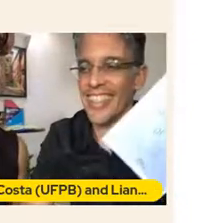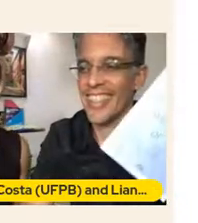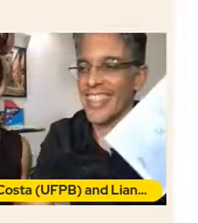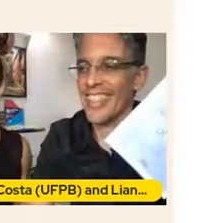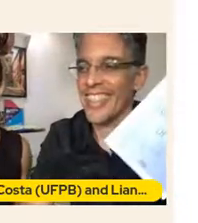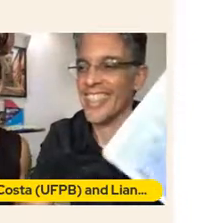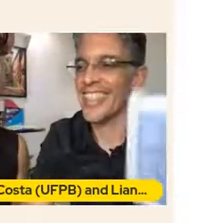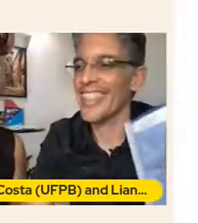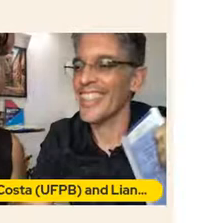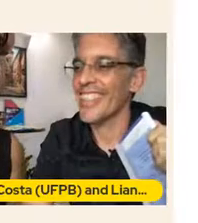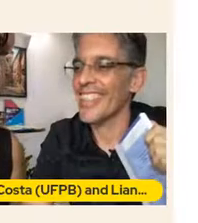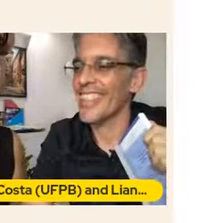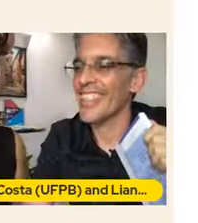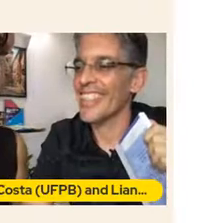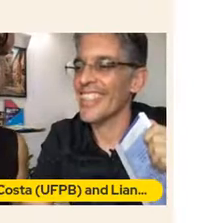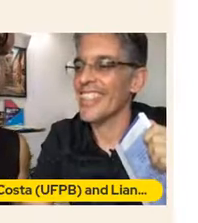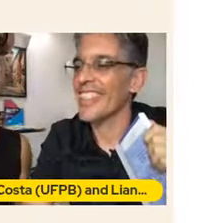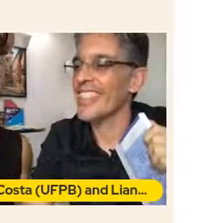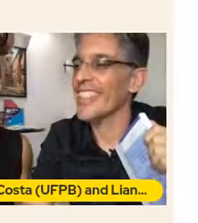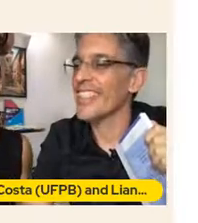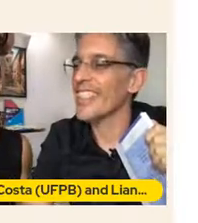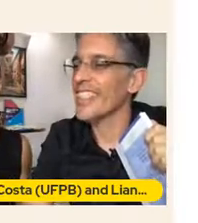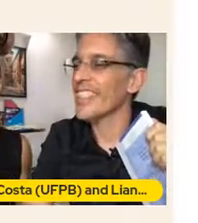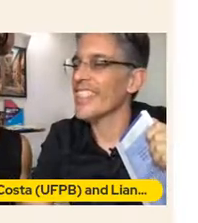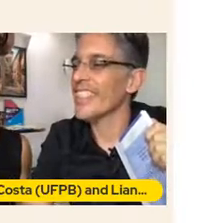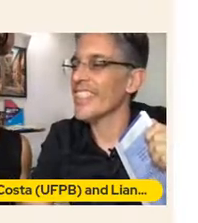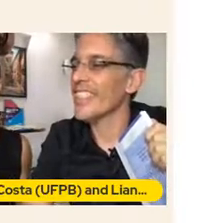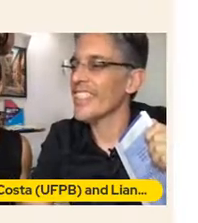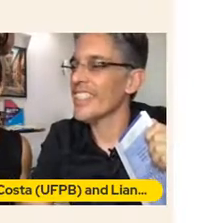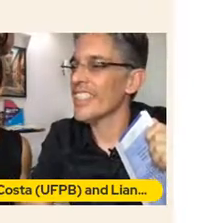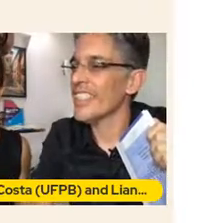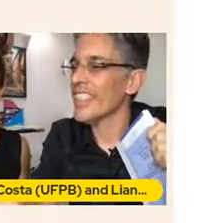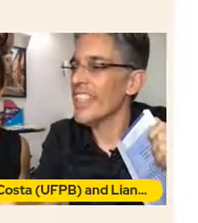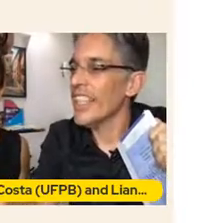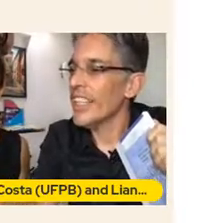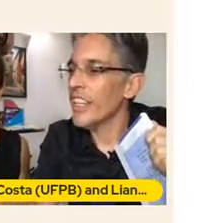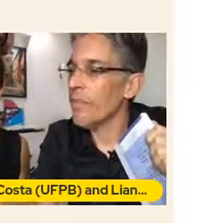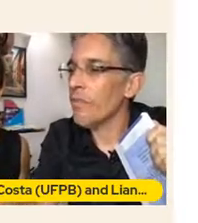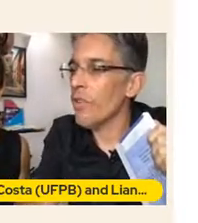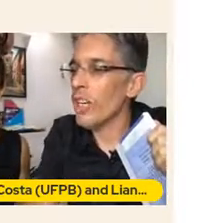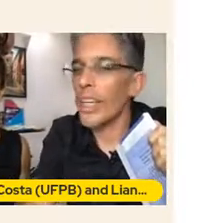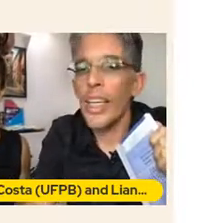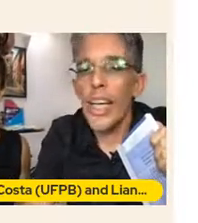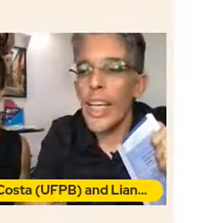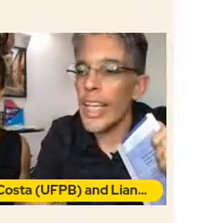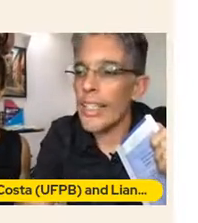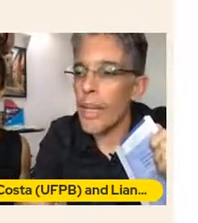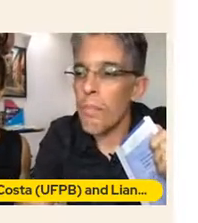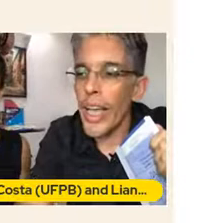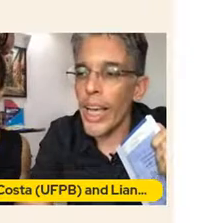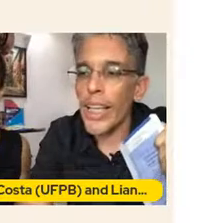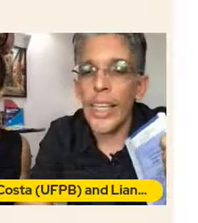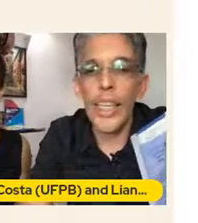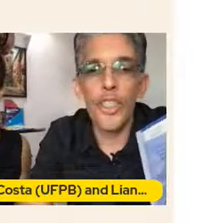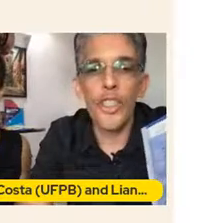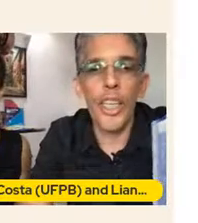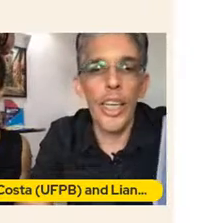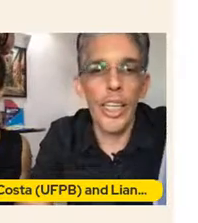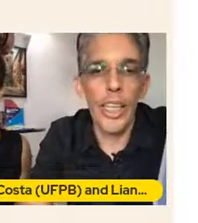here. Congratulations. Now the last book goes to 34. 34.